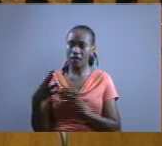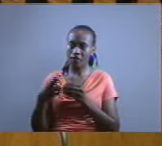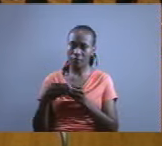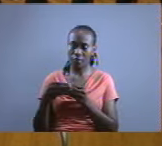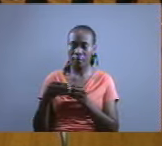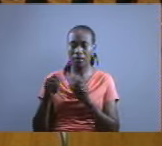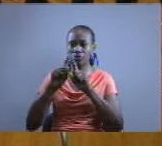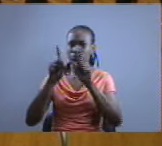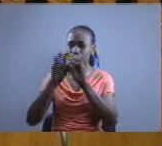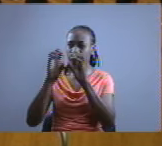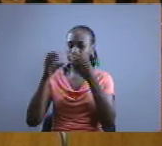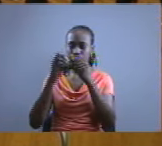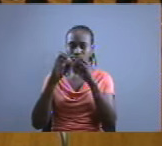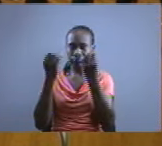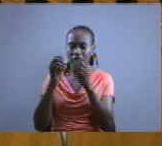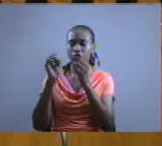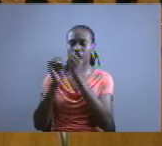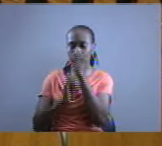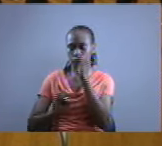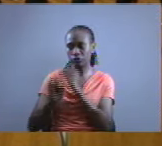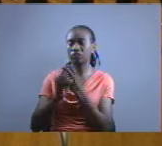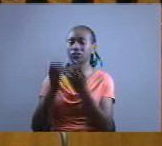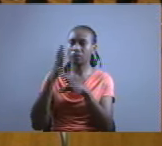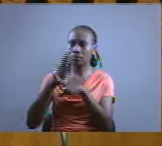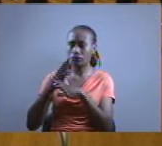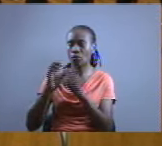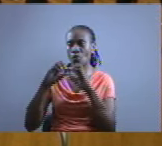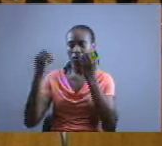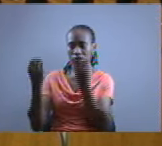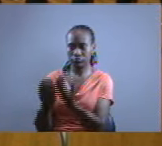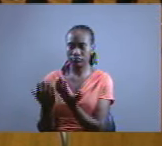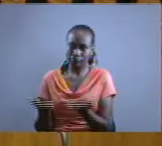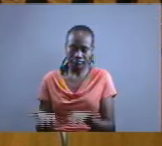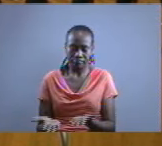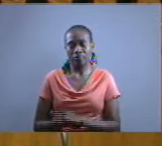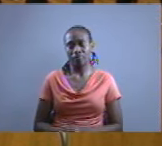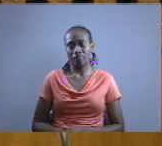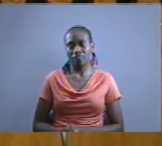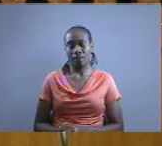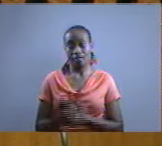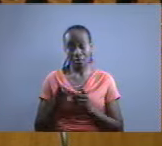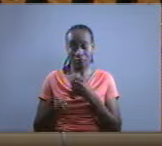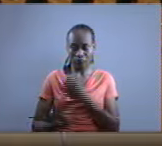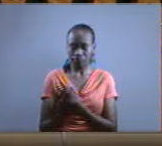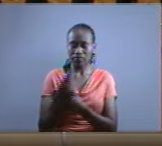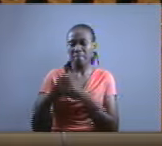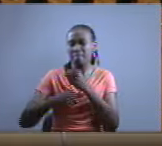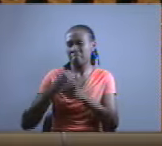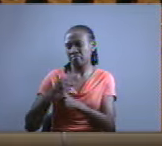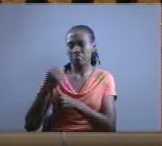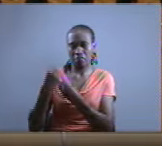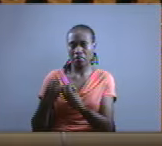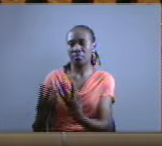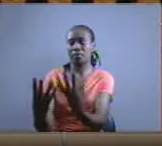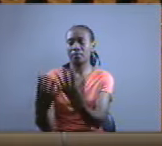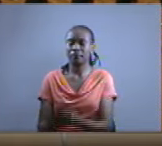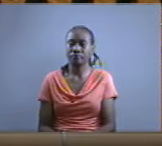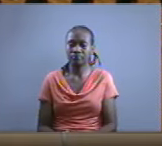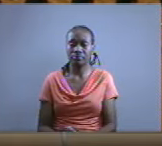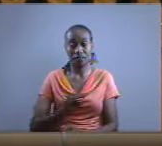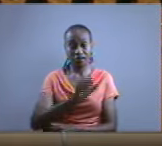the International Labour Organization, and this has been a case for many years. The country